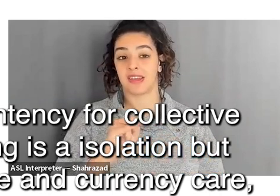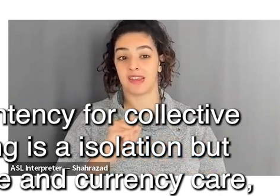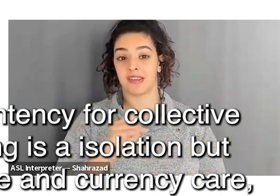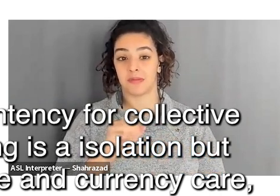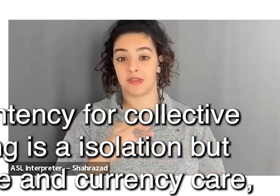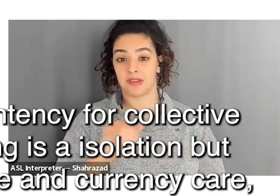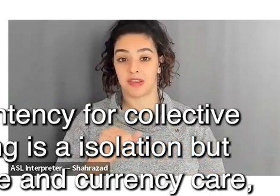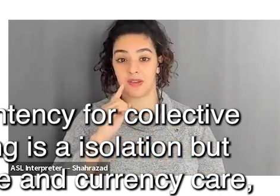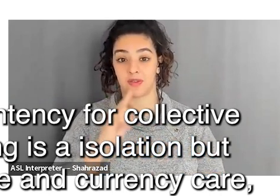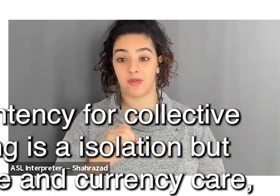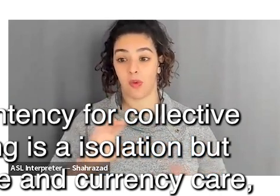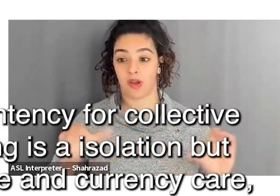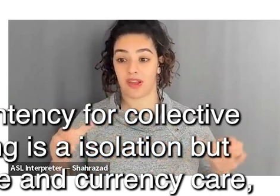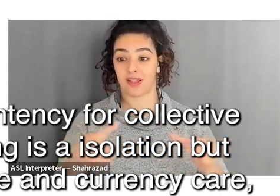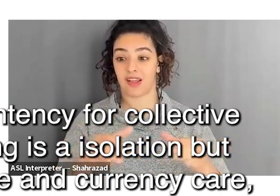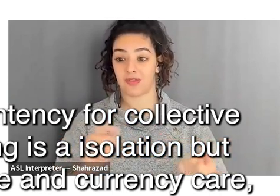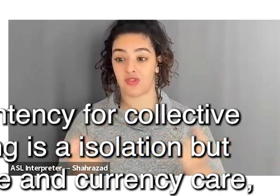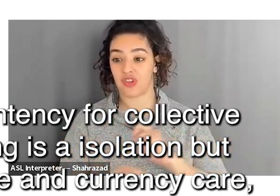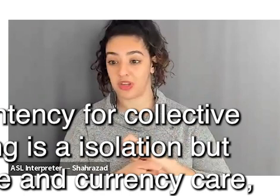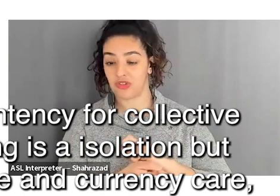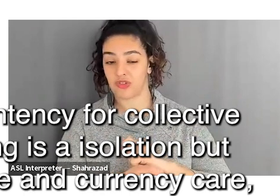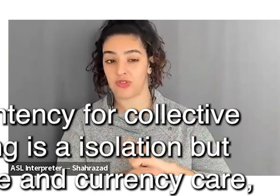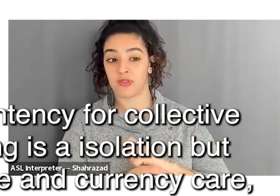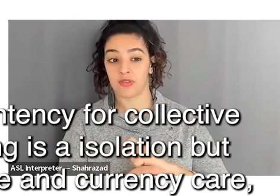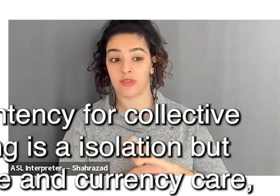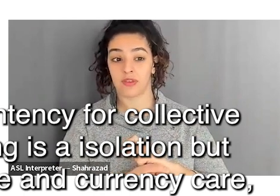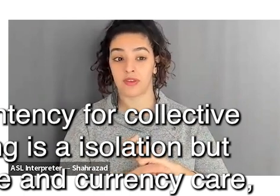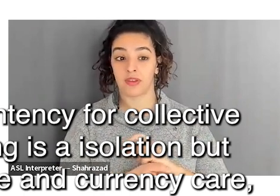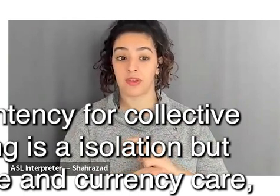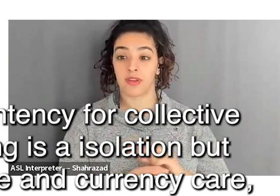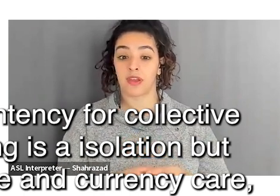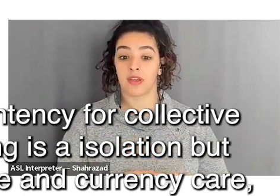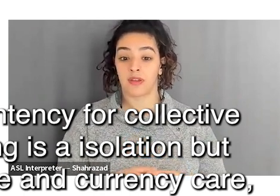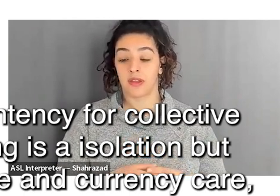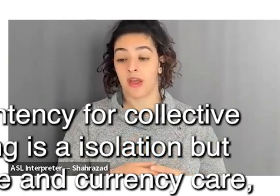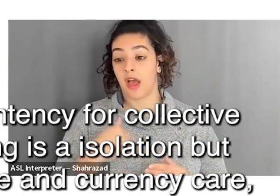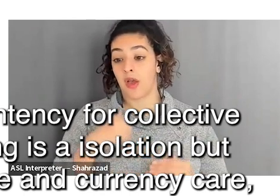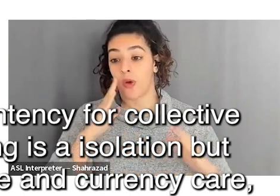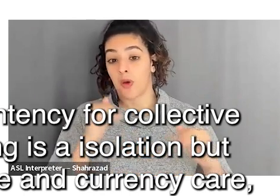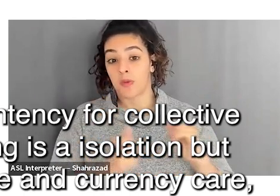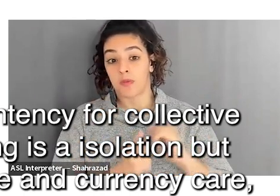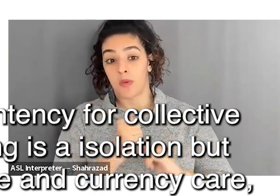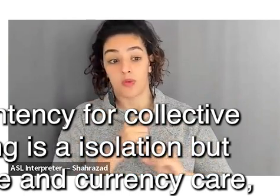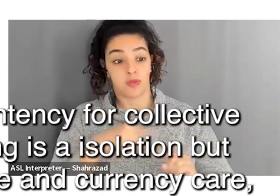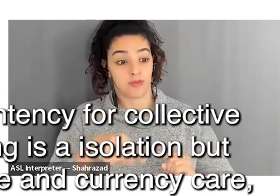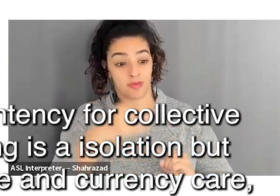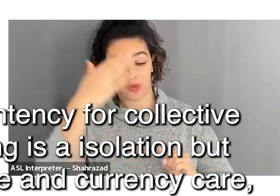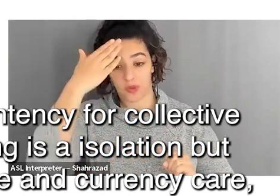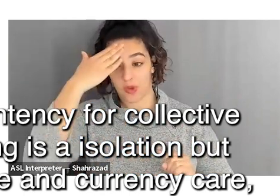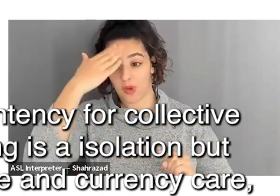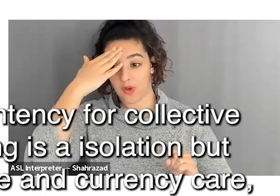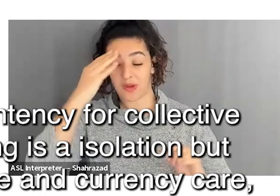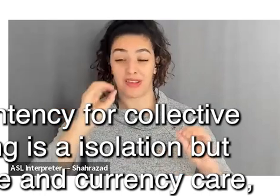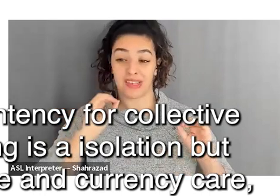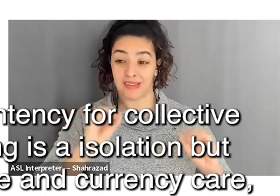change. And so I hope most of us know that nothing is done in isolation, and access